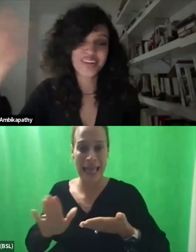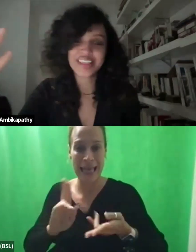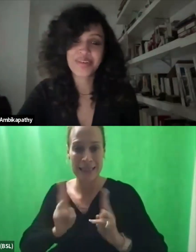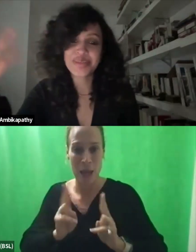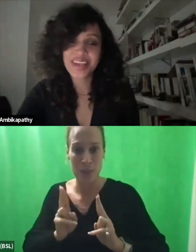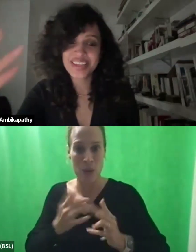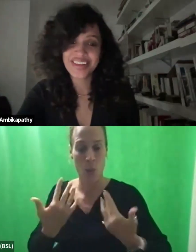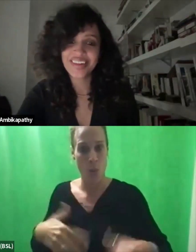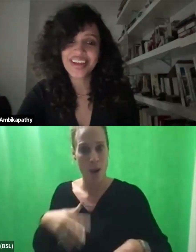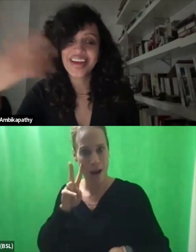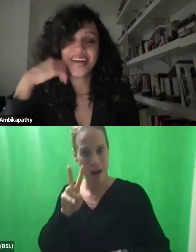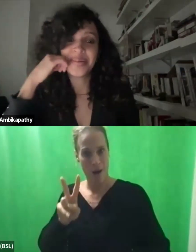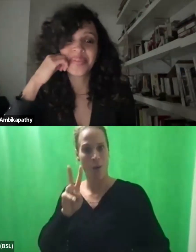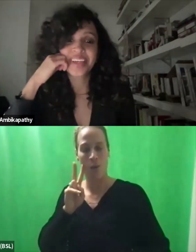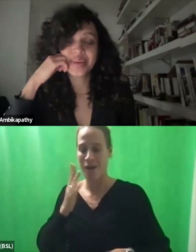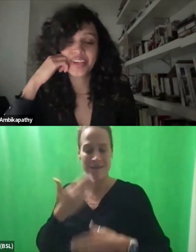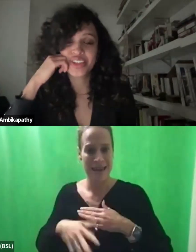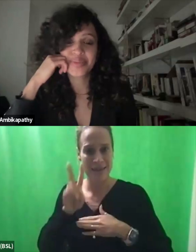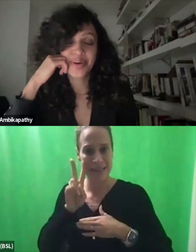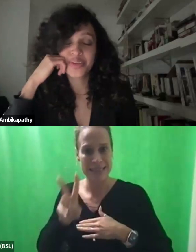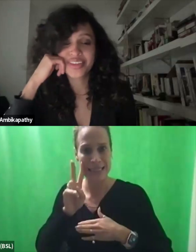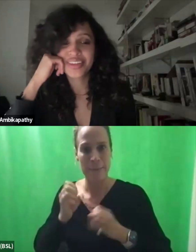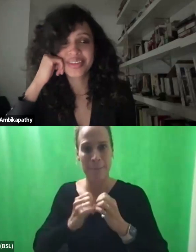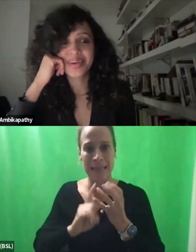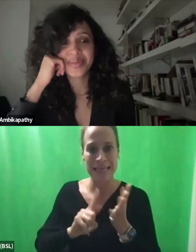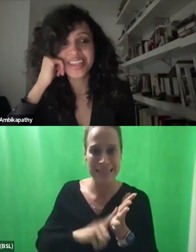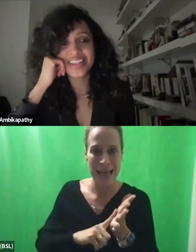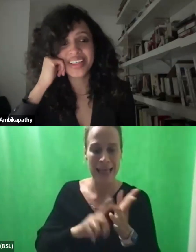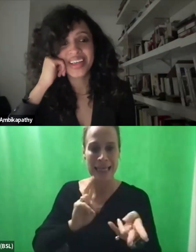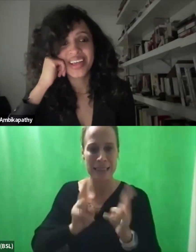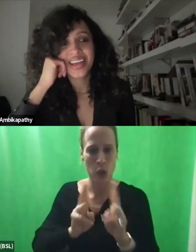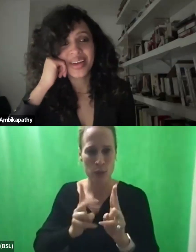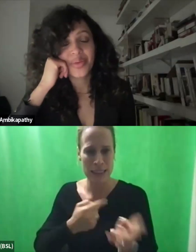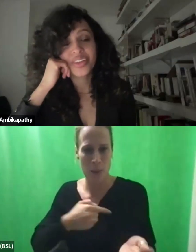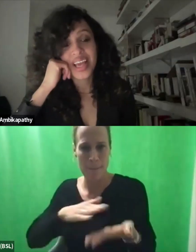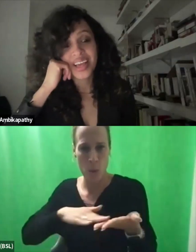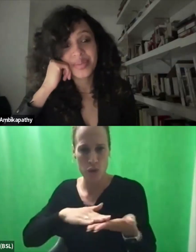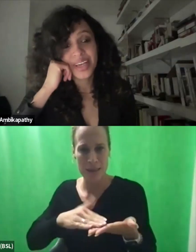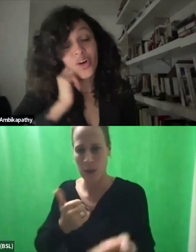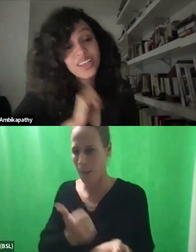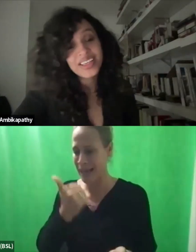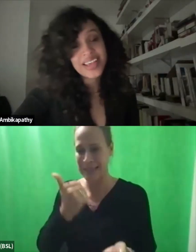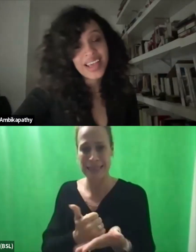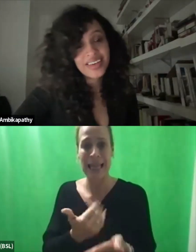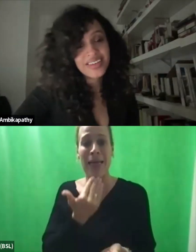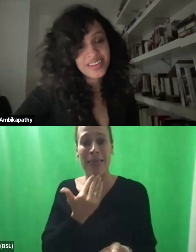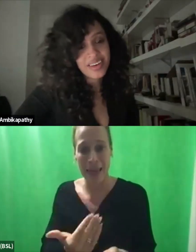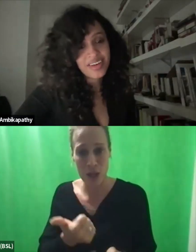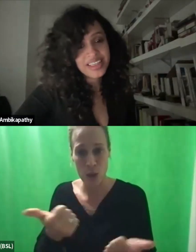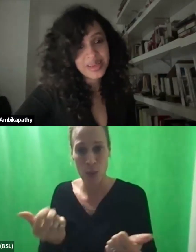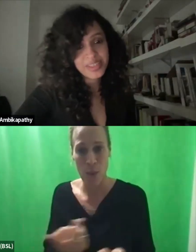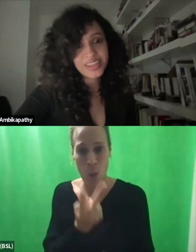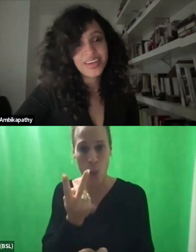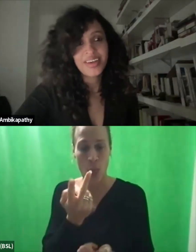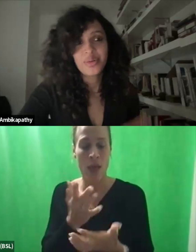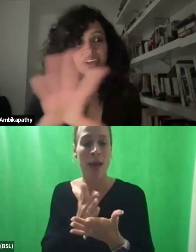I've never experienced BSL interpretation of poetry, so this is quite amazing. And I want to thank my colleagues, Ed, Sarah,